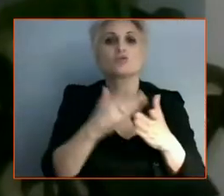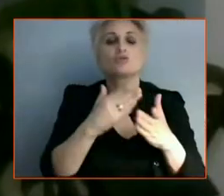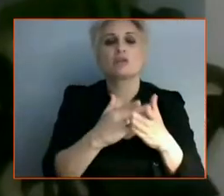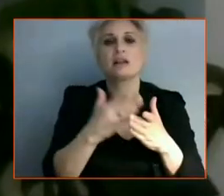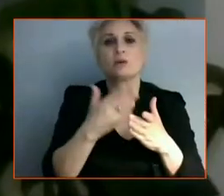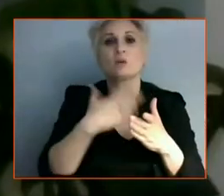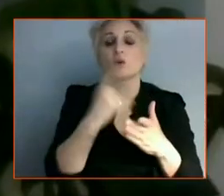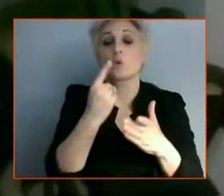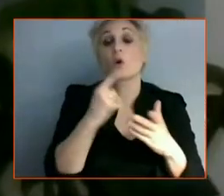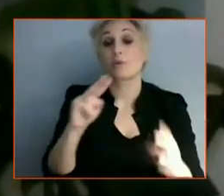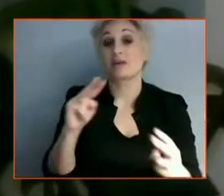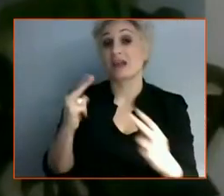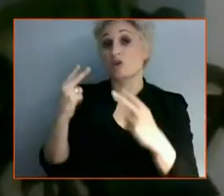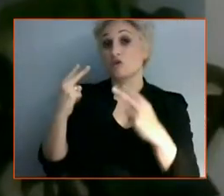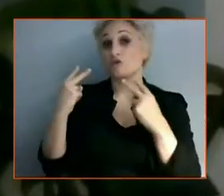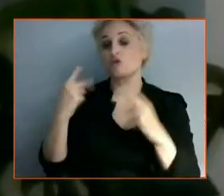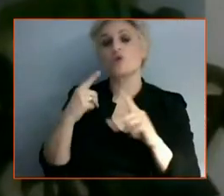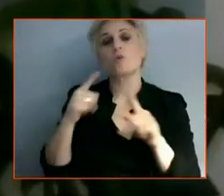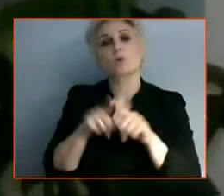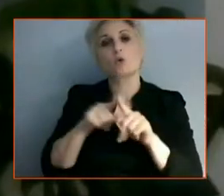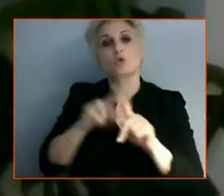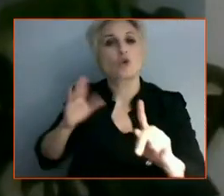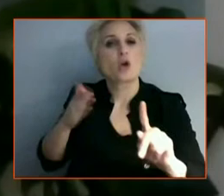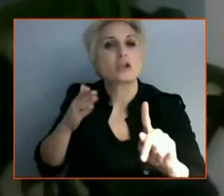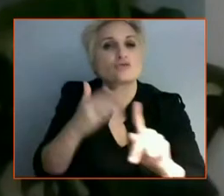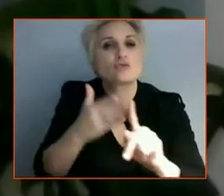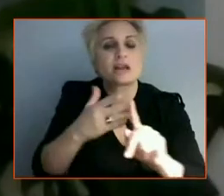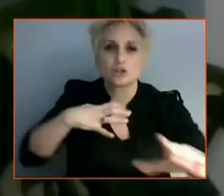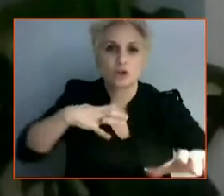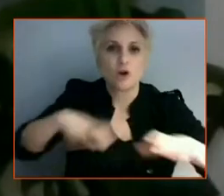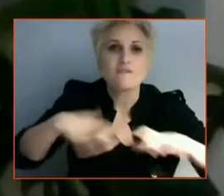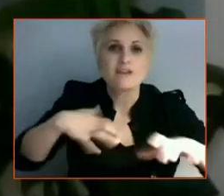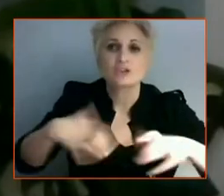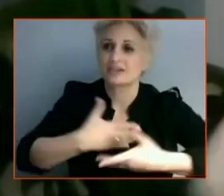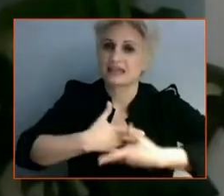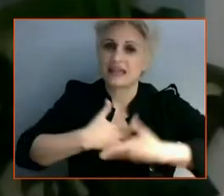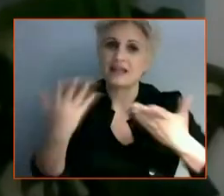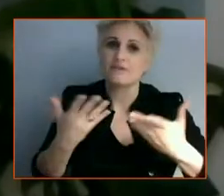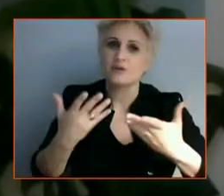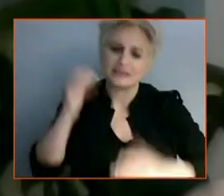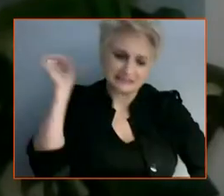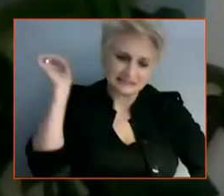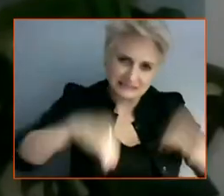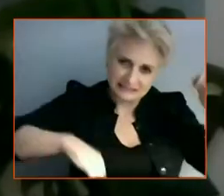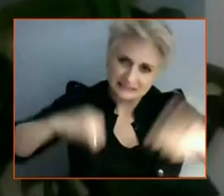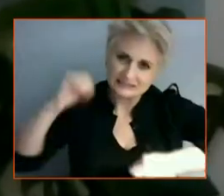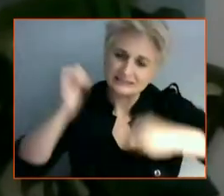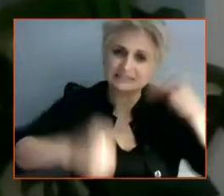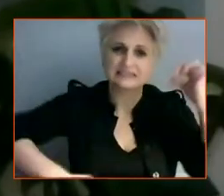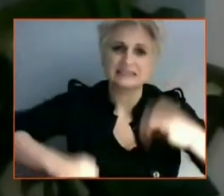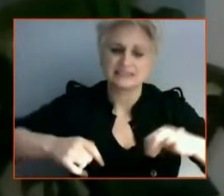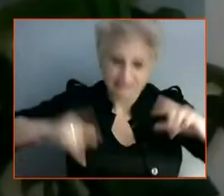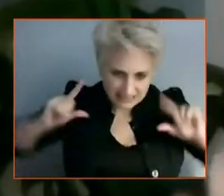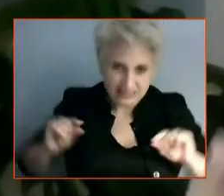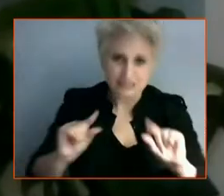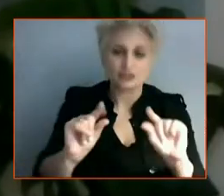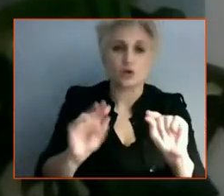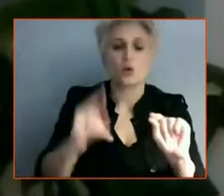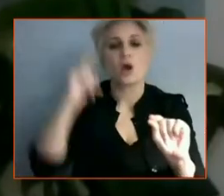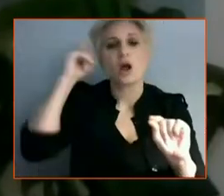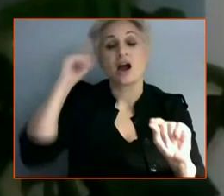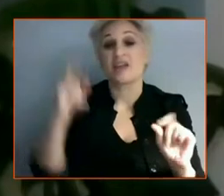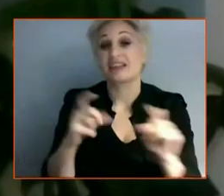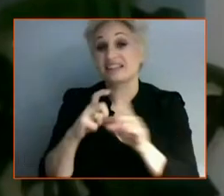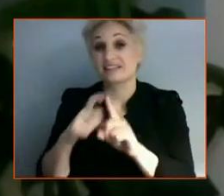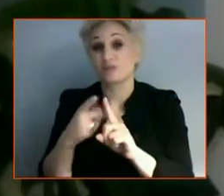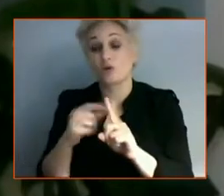a strategy that has buy-in from everybody as much as is possible. I know that that is sometimes a difficult thing coming from the Greens, where everything